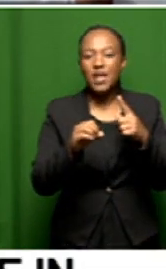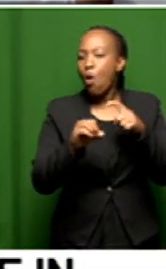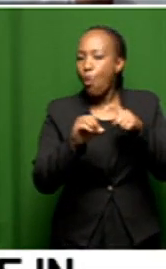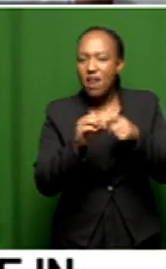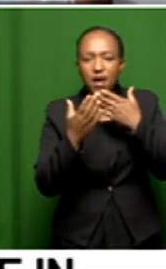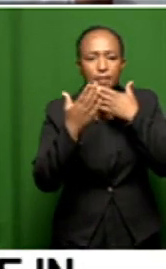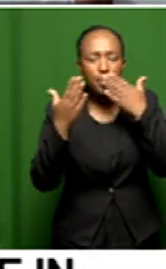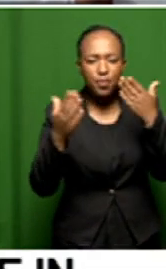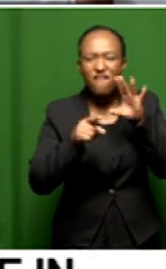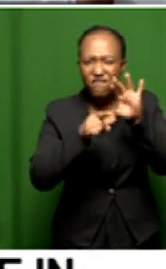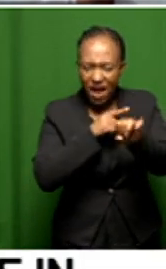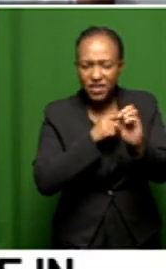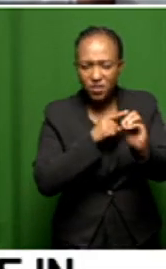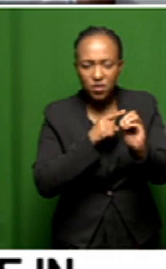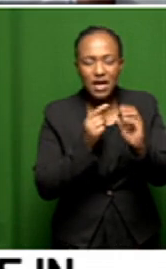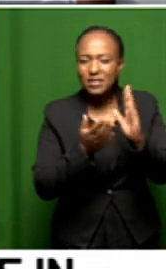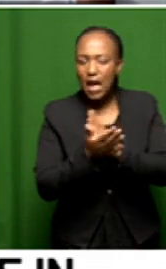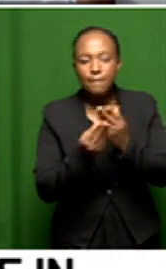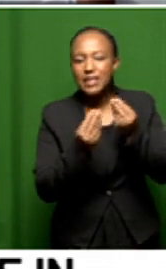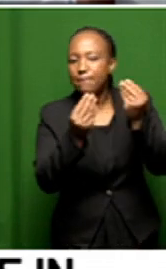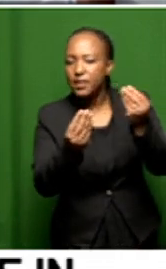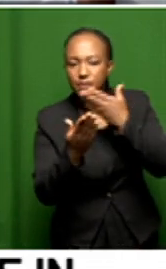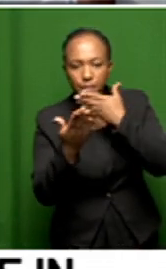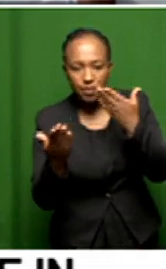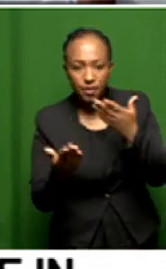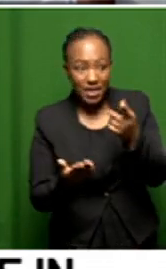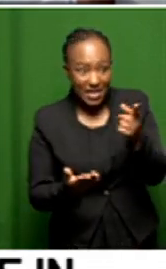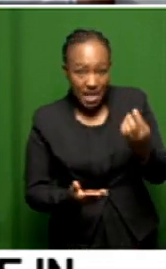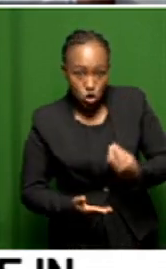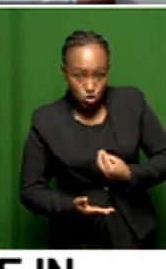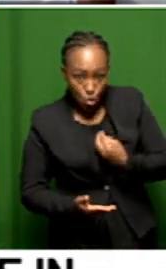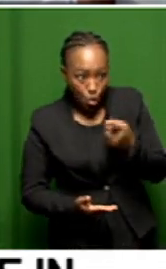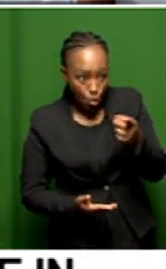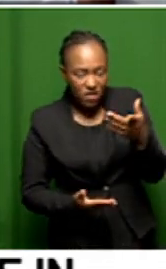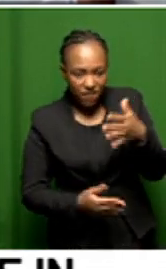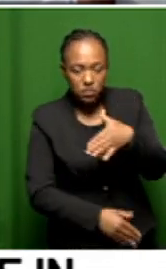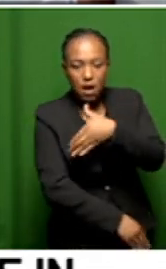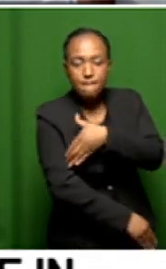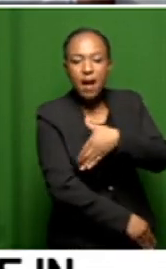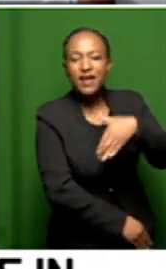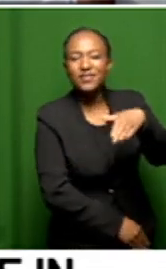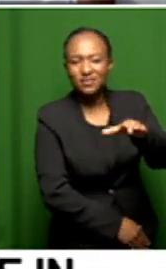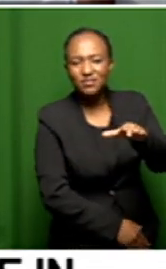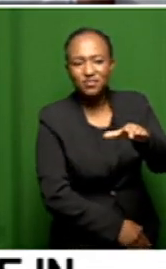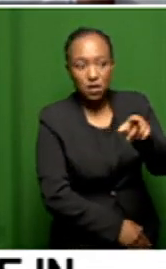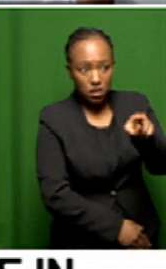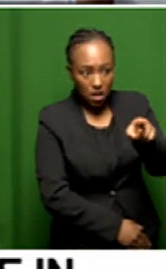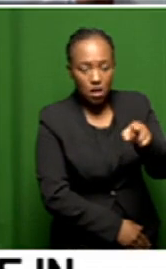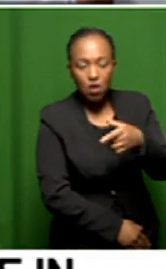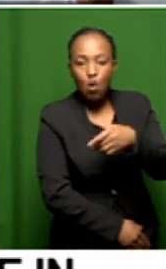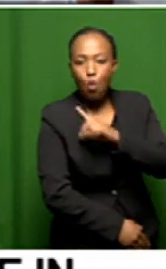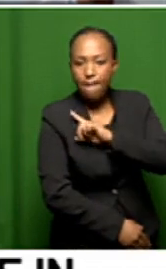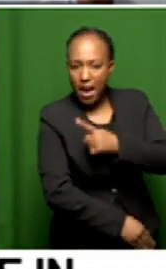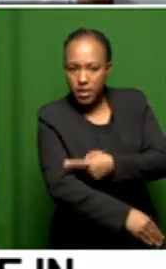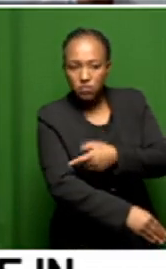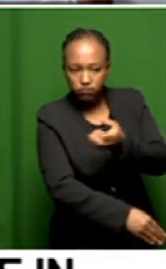with findings up until not even submission. So these youths have been given a mandate, and hopefully then once they get in through